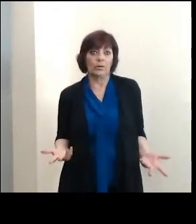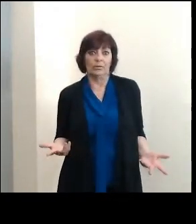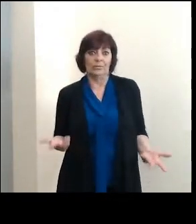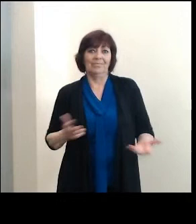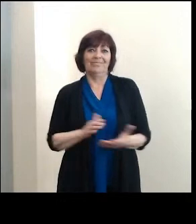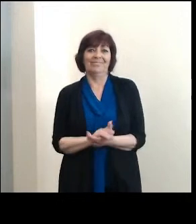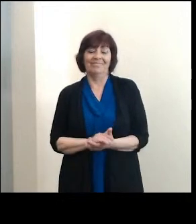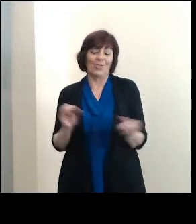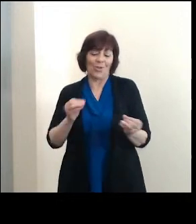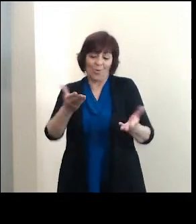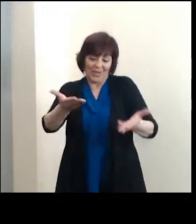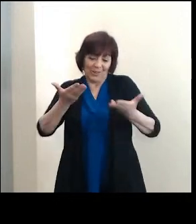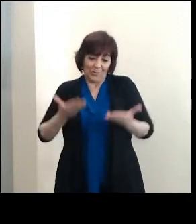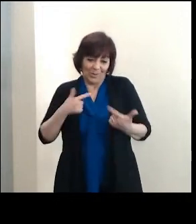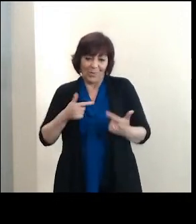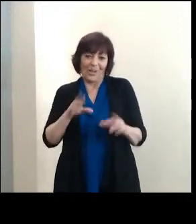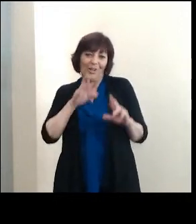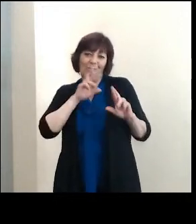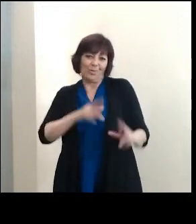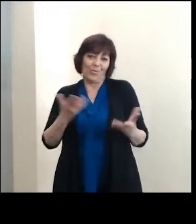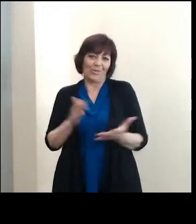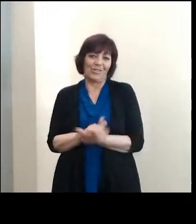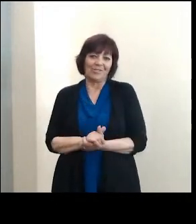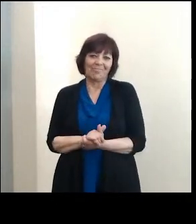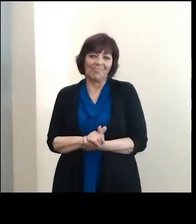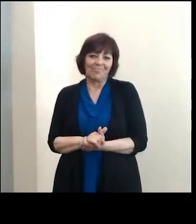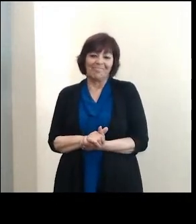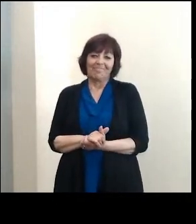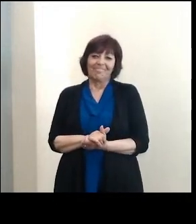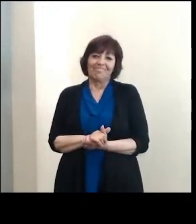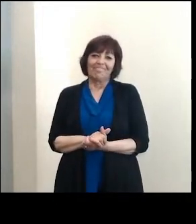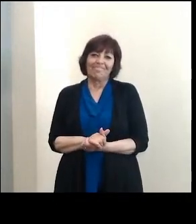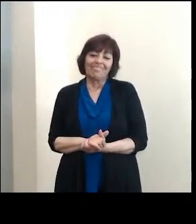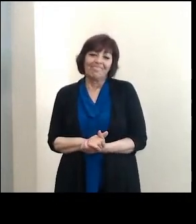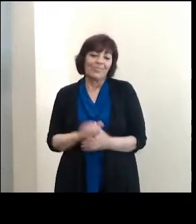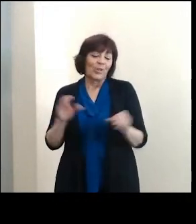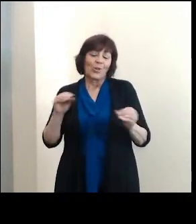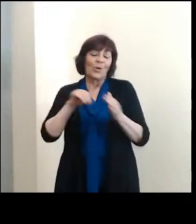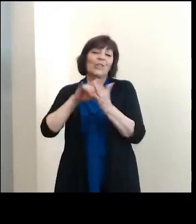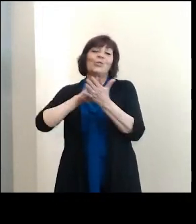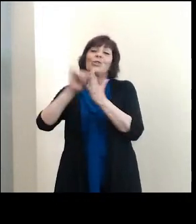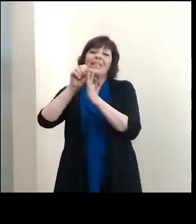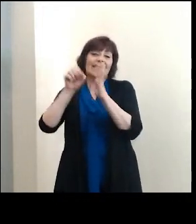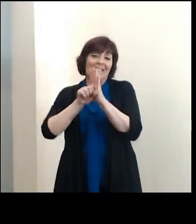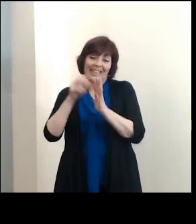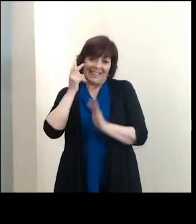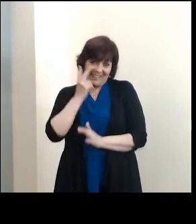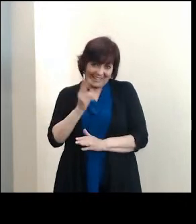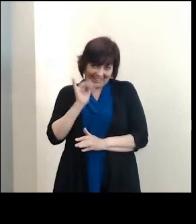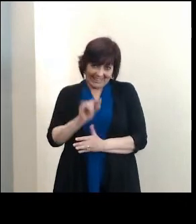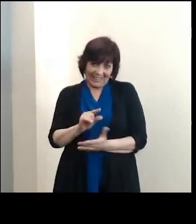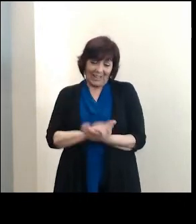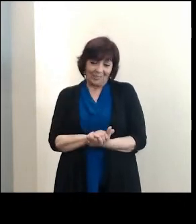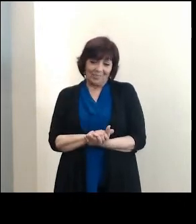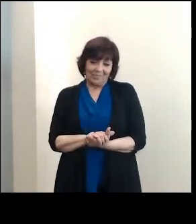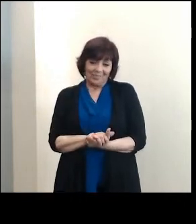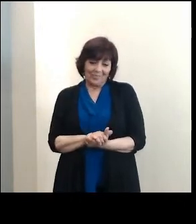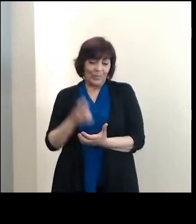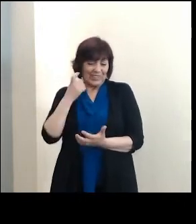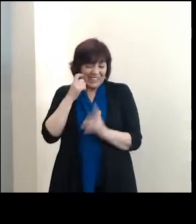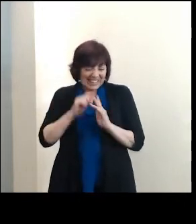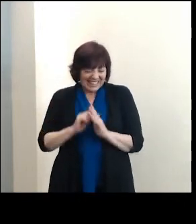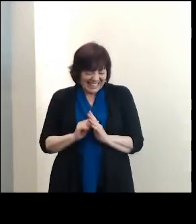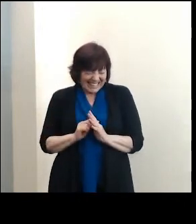seen it. And no one in Erie County government has seen it, and no one, to my knowledge, in New York State has seen it. And we are just